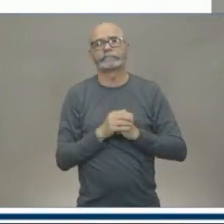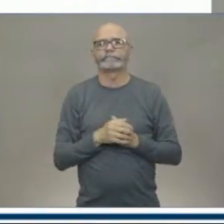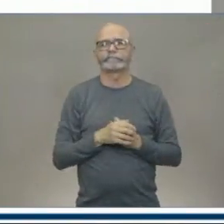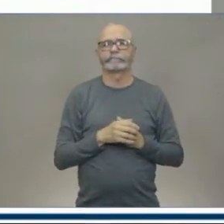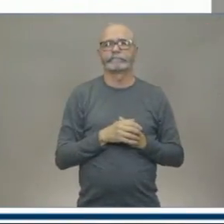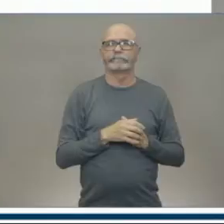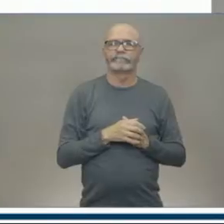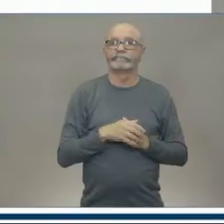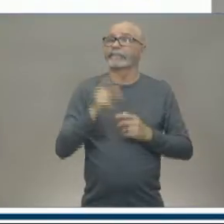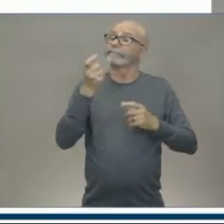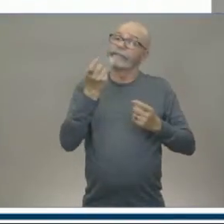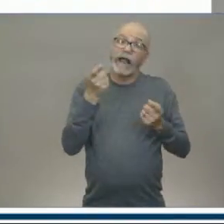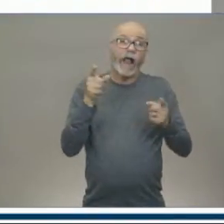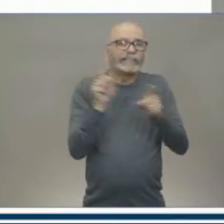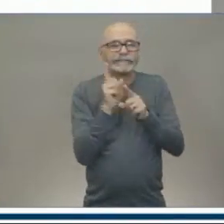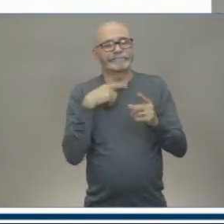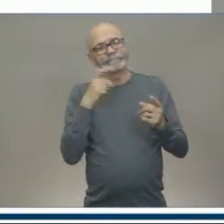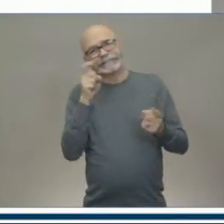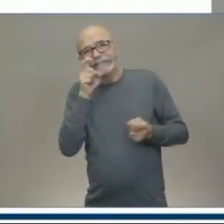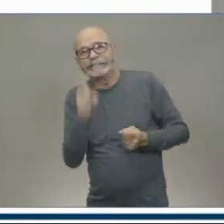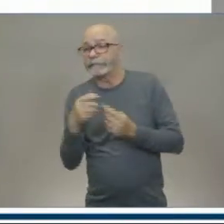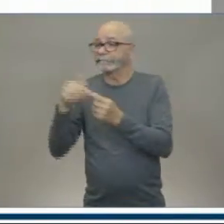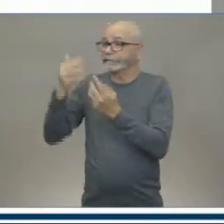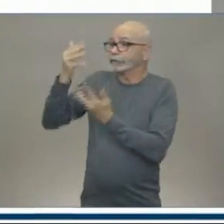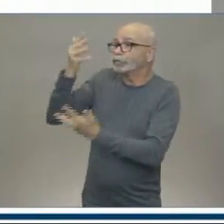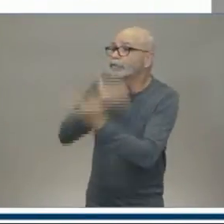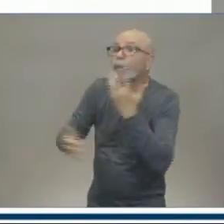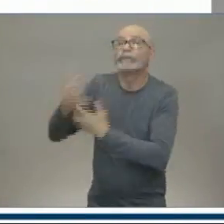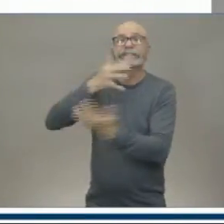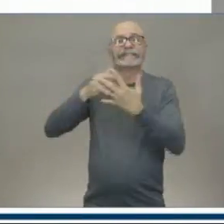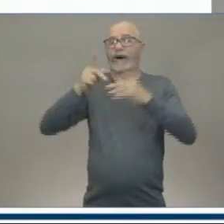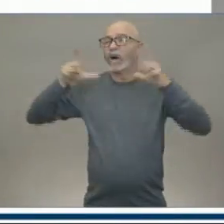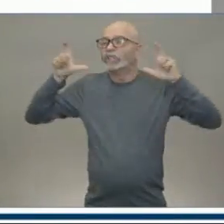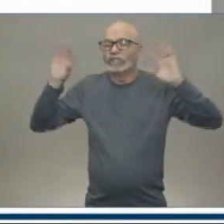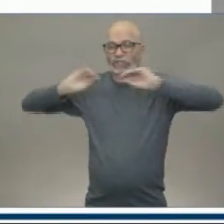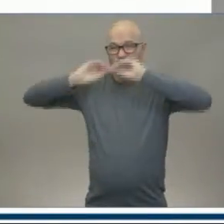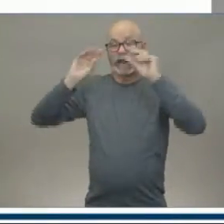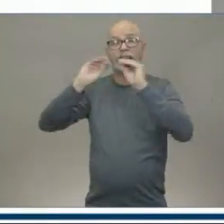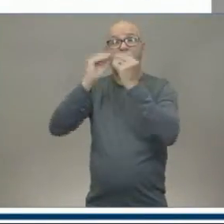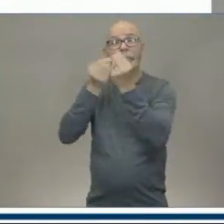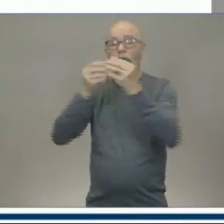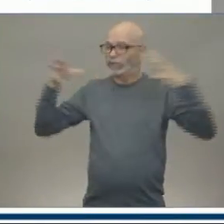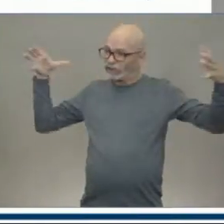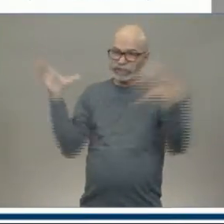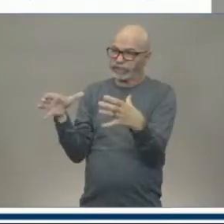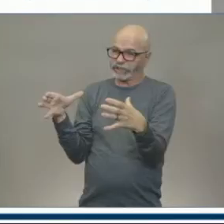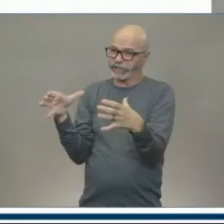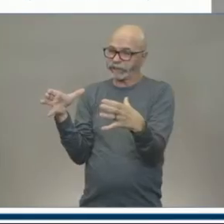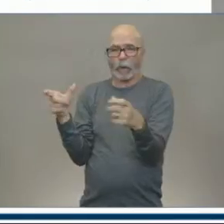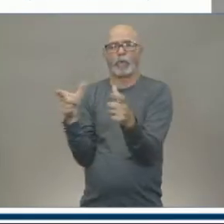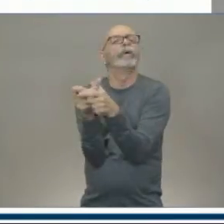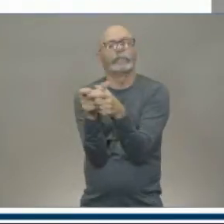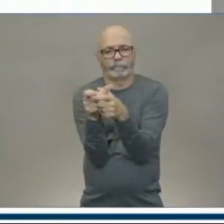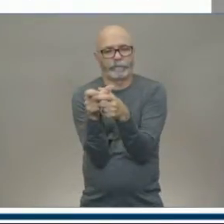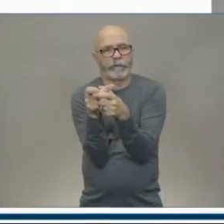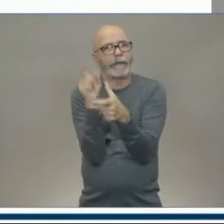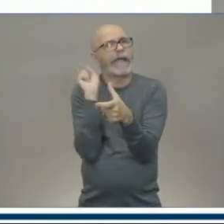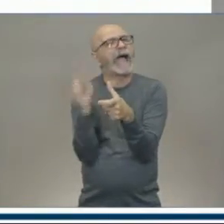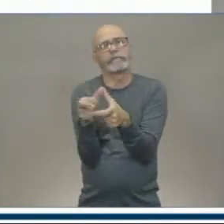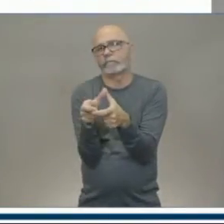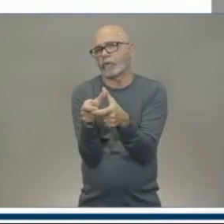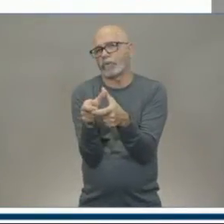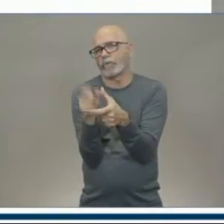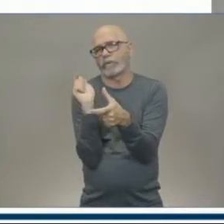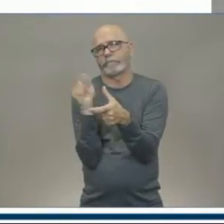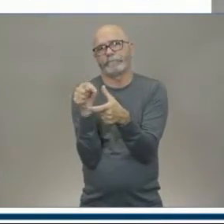actions to decrease social activities and social group numbers. It's very important for all Nova Scotians to keep